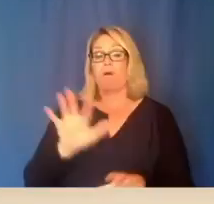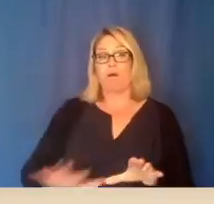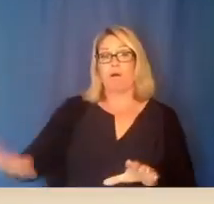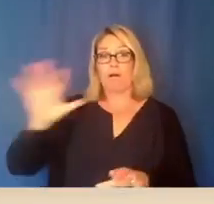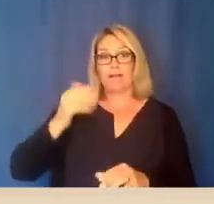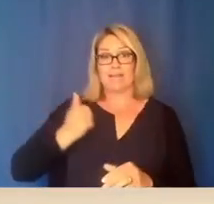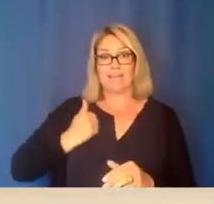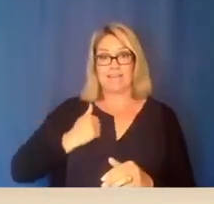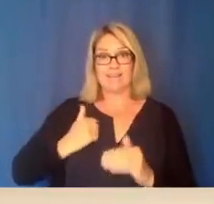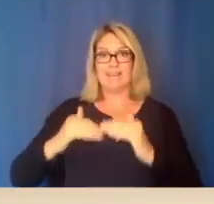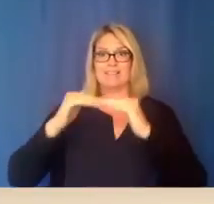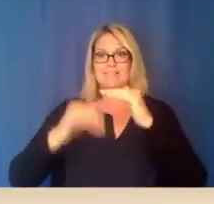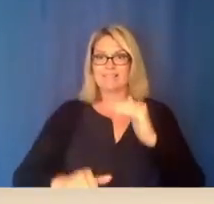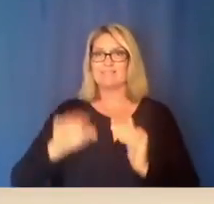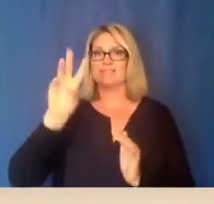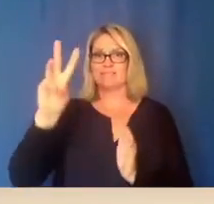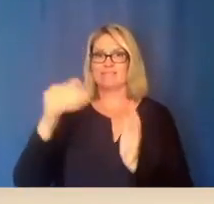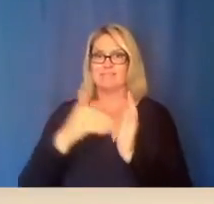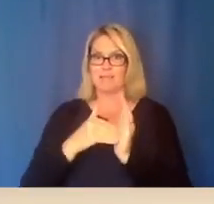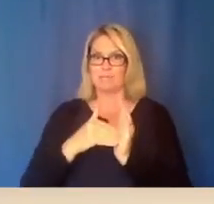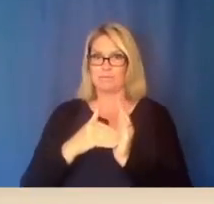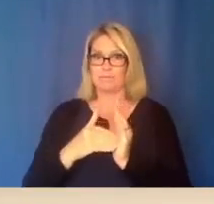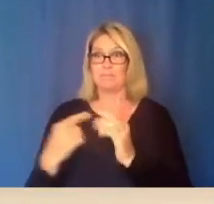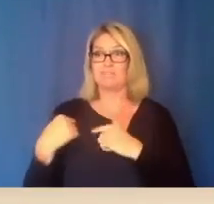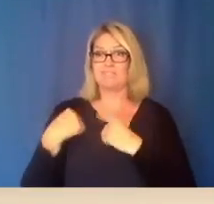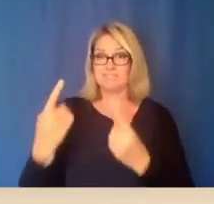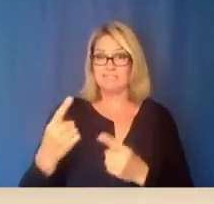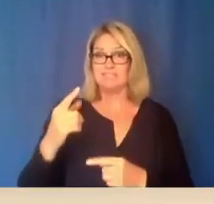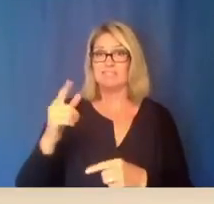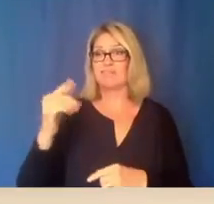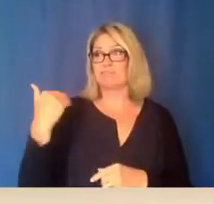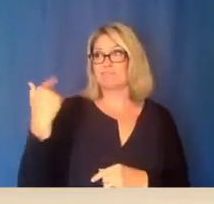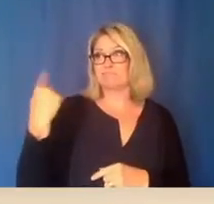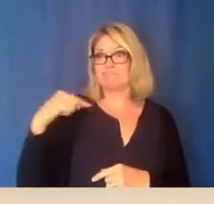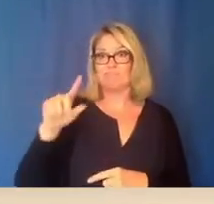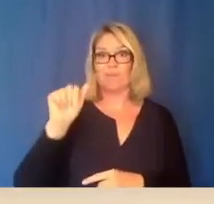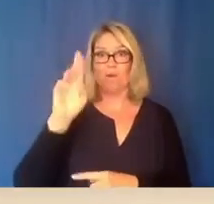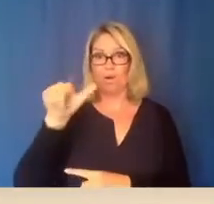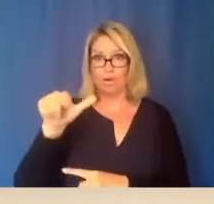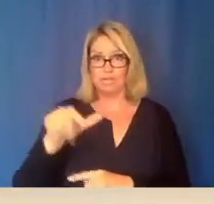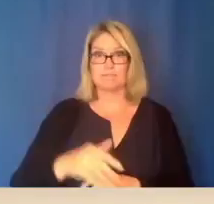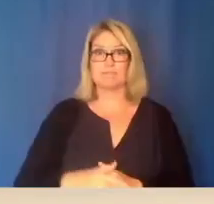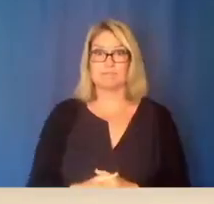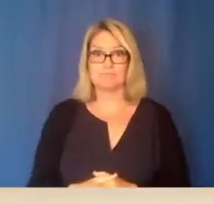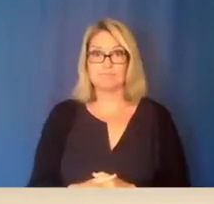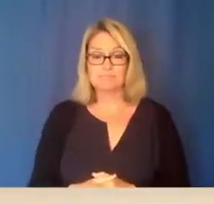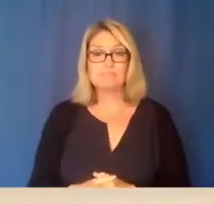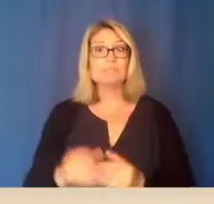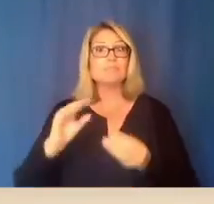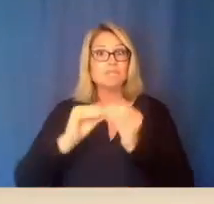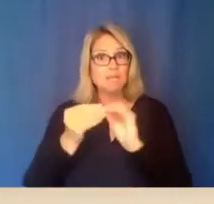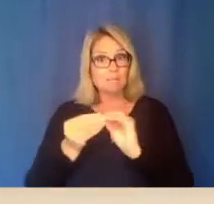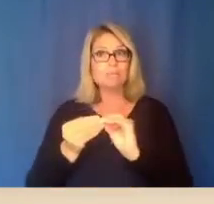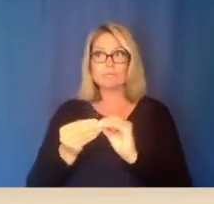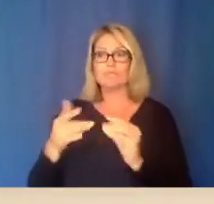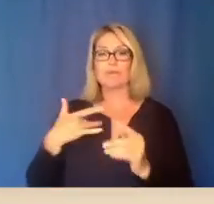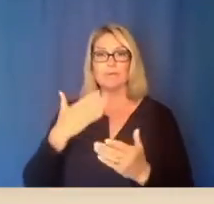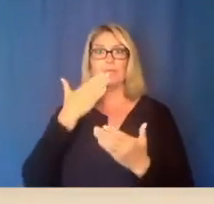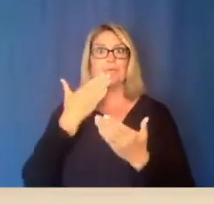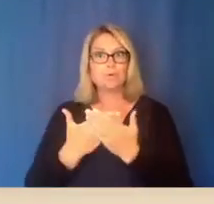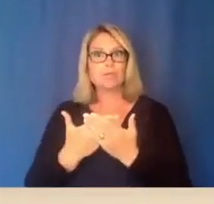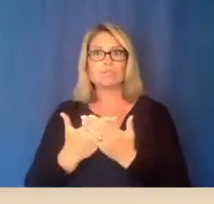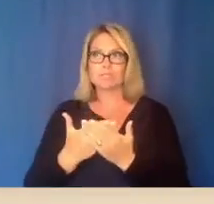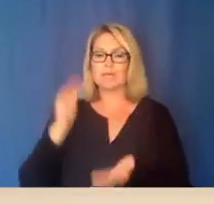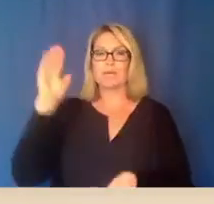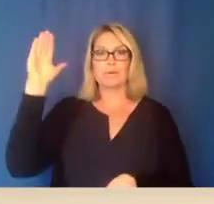the lowest active case count since late August. All these numbers are heading in the right direction and tell us the vaccines are